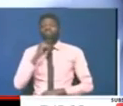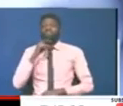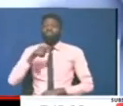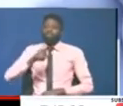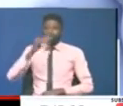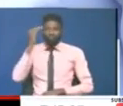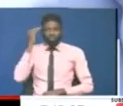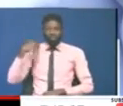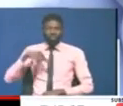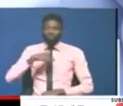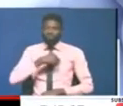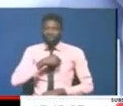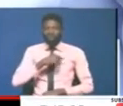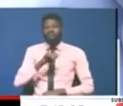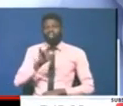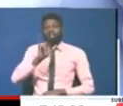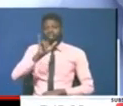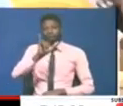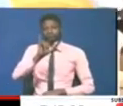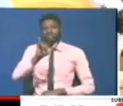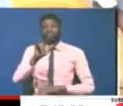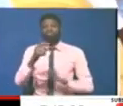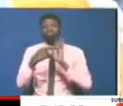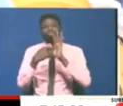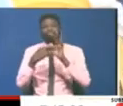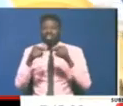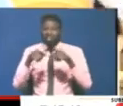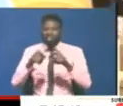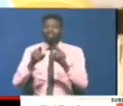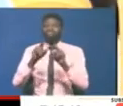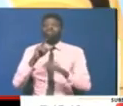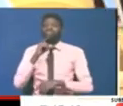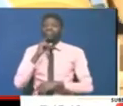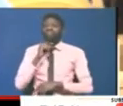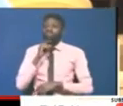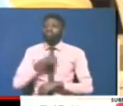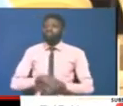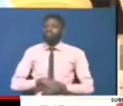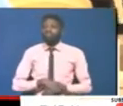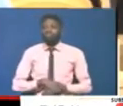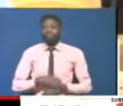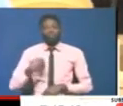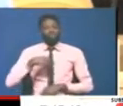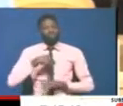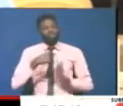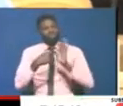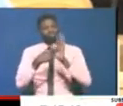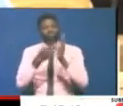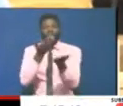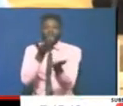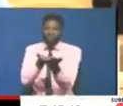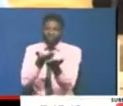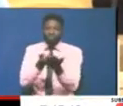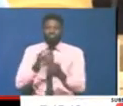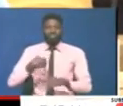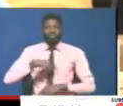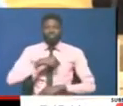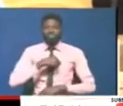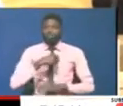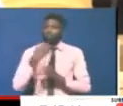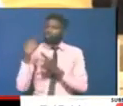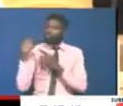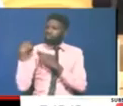na waonyeshe tu thibitisho kwamba hao ndio wa baba. We need to show evidences that we are actually responsible fathers, so